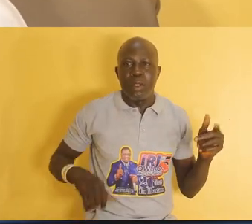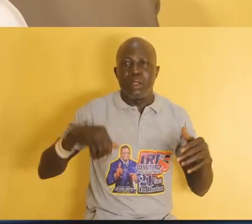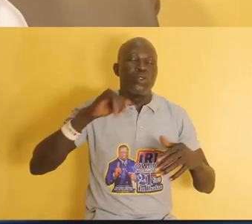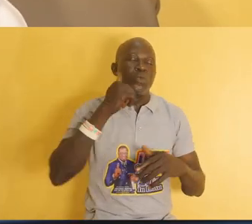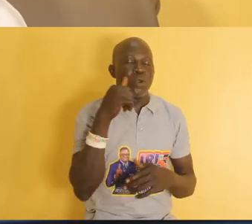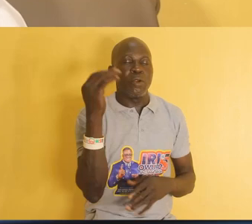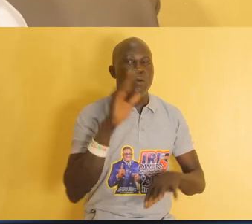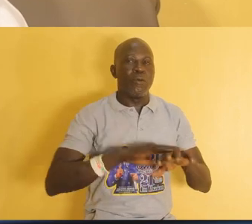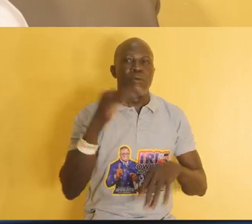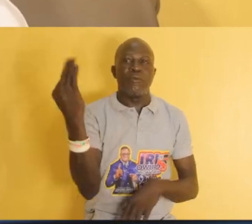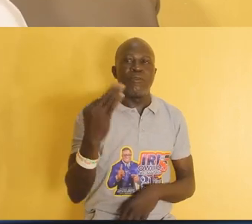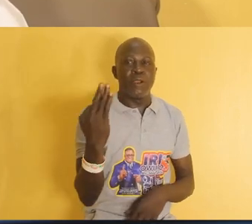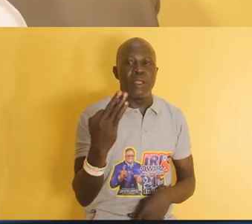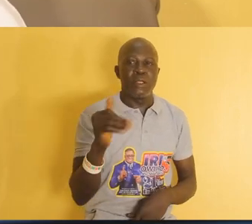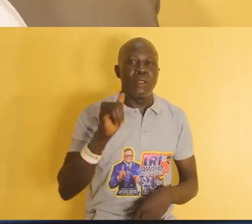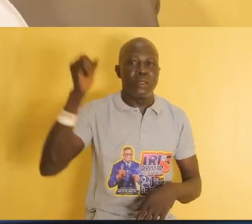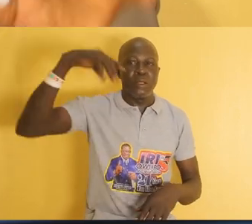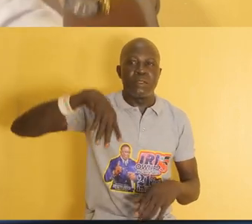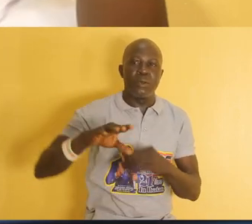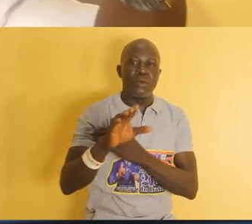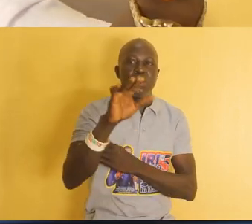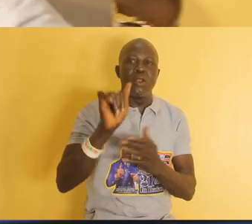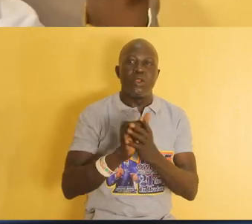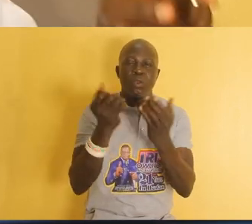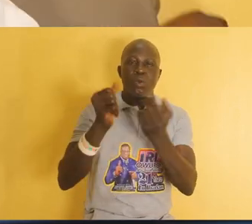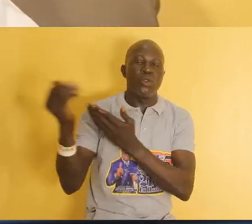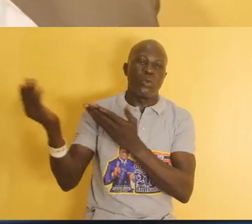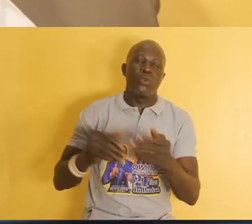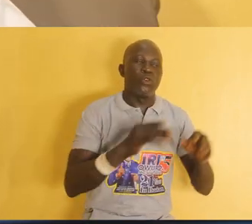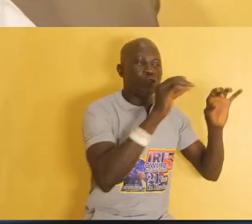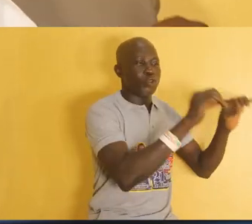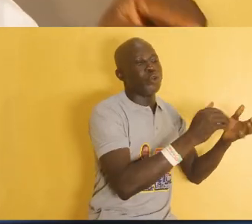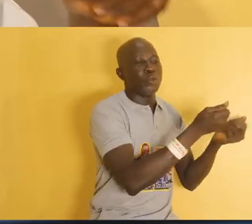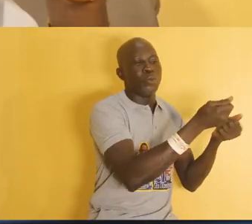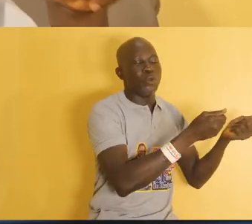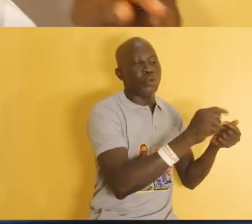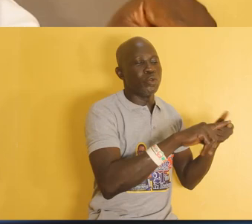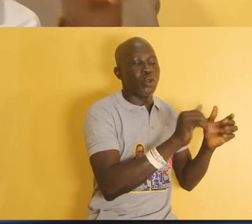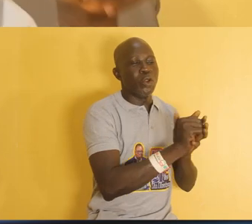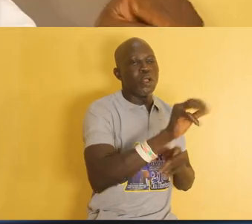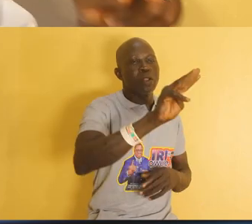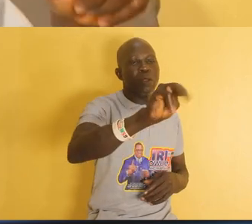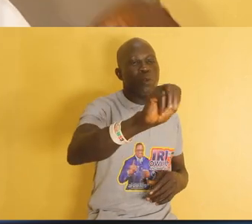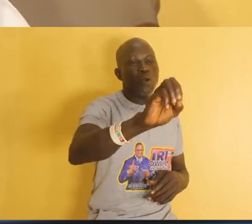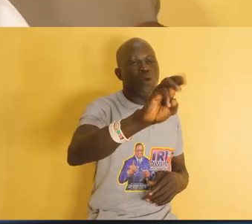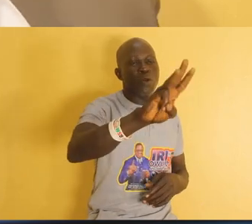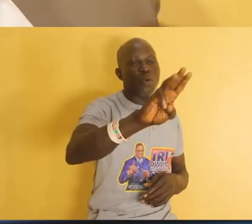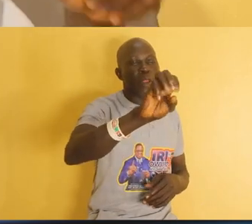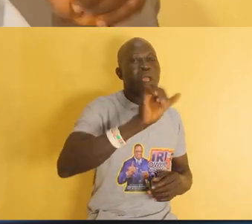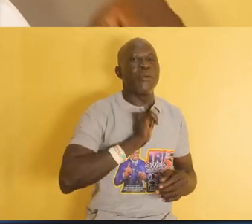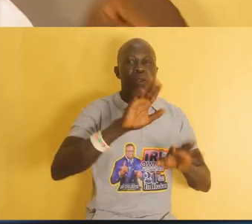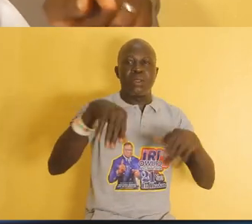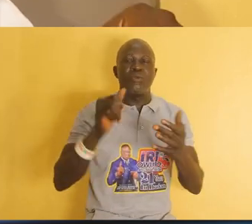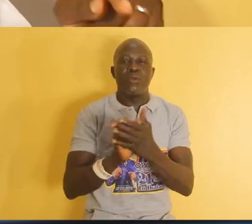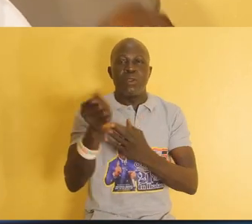agbara ola Friday dagbara Olorun a ma gbe oko kale si mowe we will drop at mowe ma fun yin ni bus stop we will give